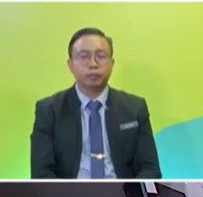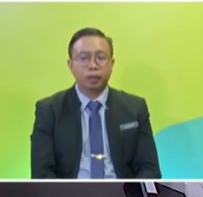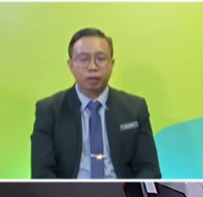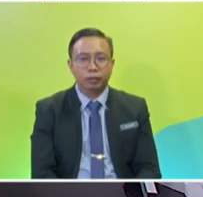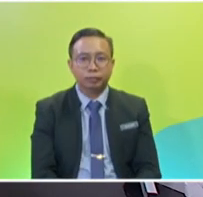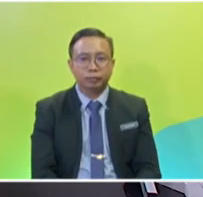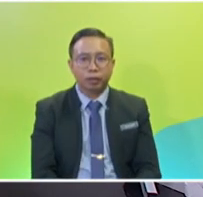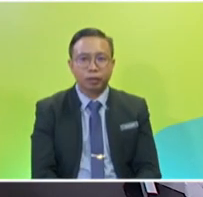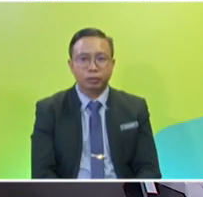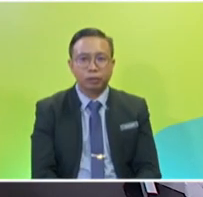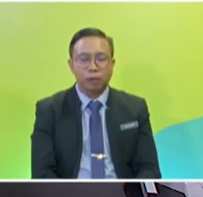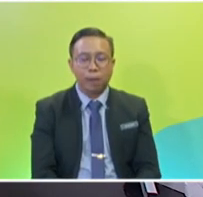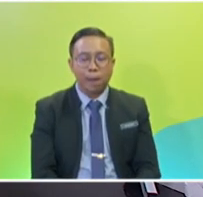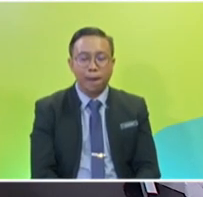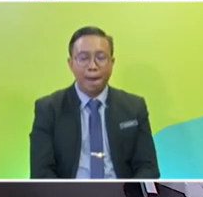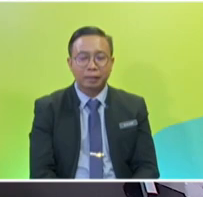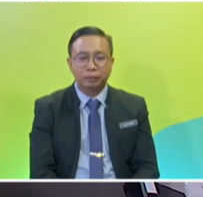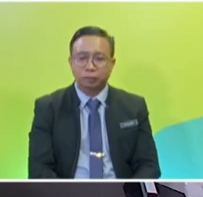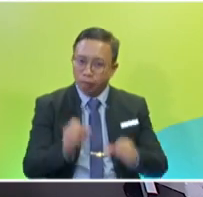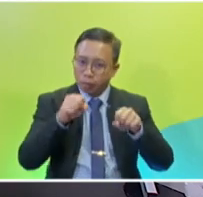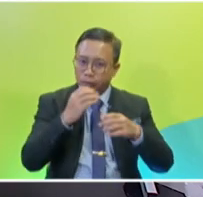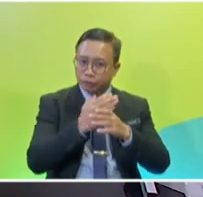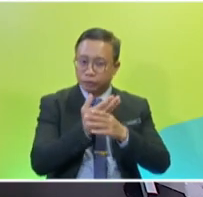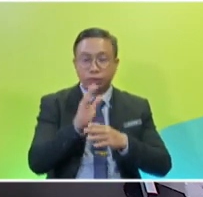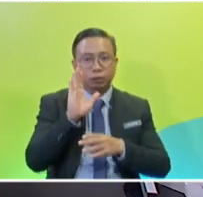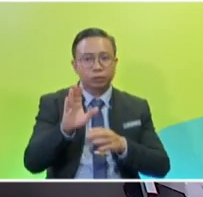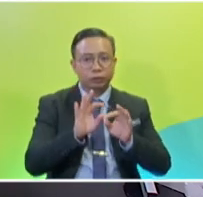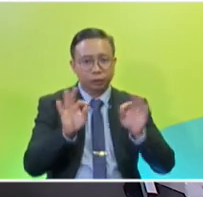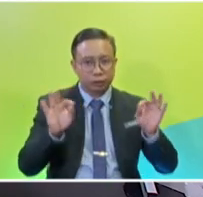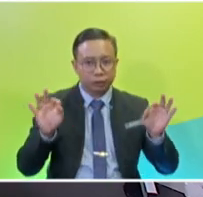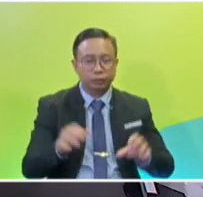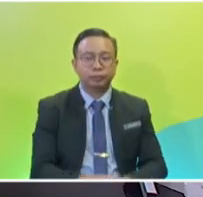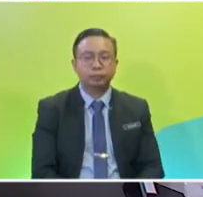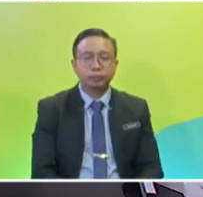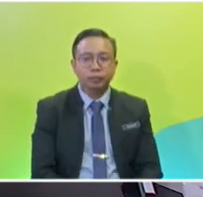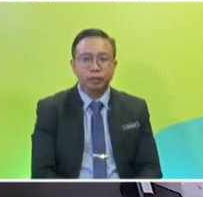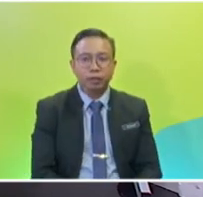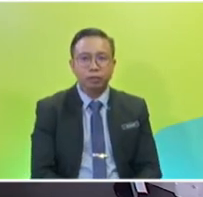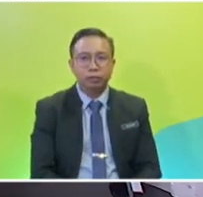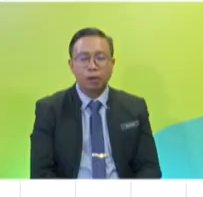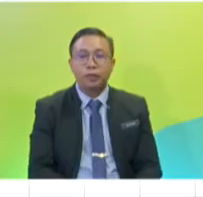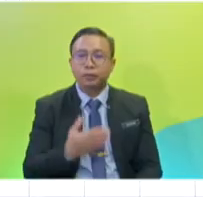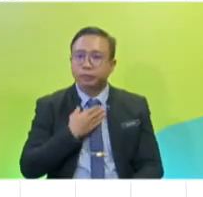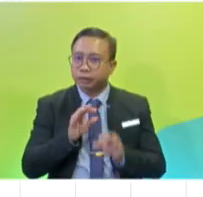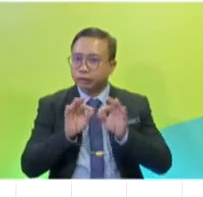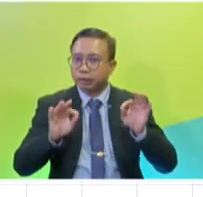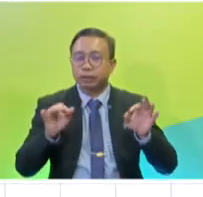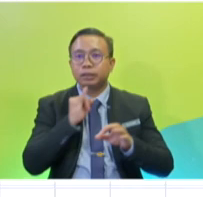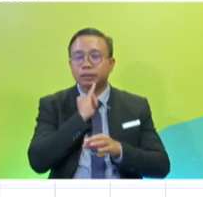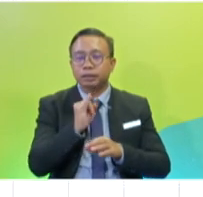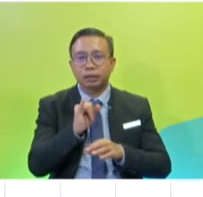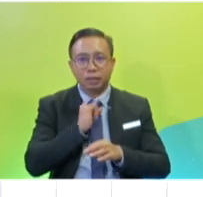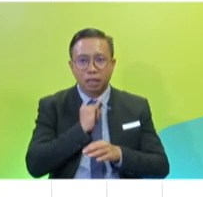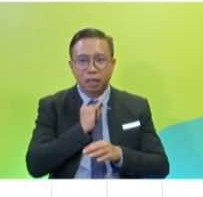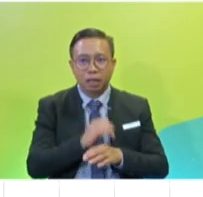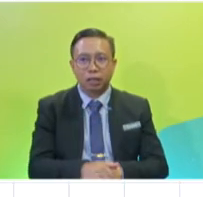Okay. All right. So, can you share us your sentence, Shida? All right. Let's hear My sentence is, I